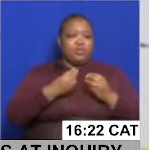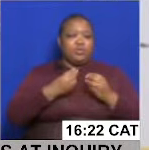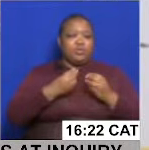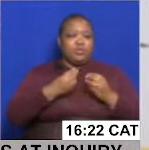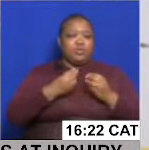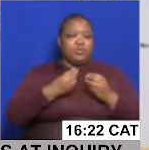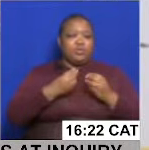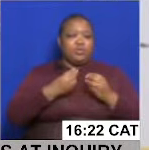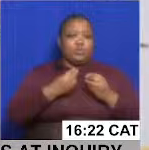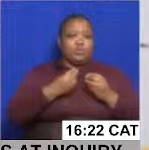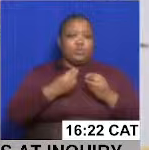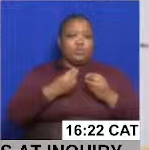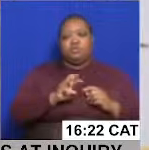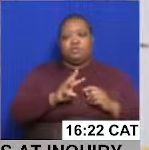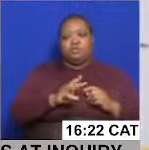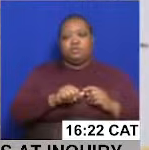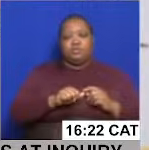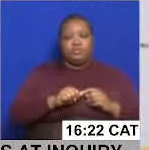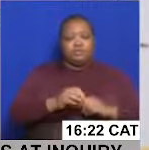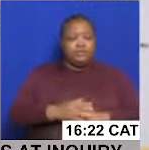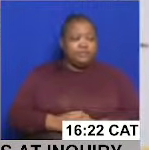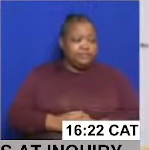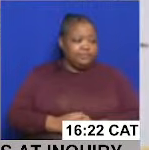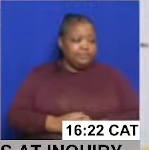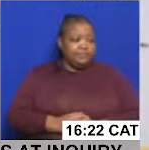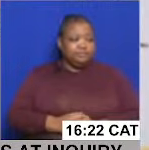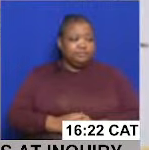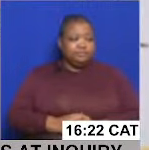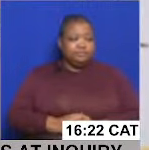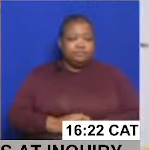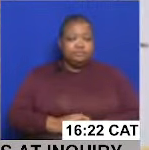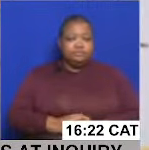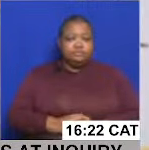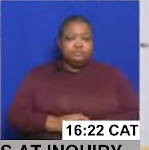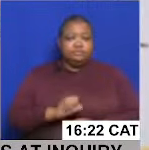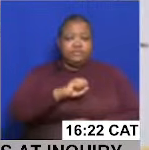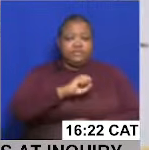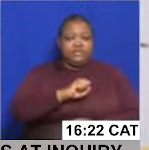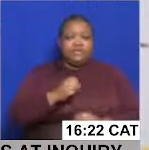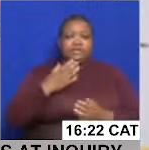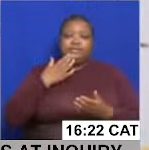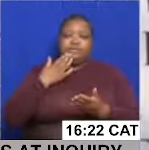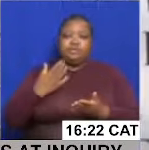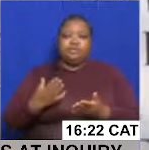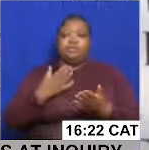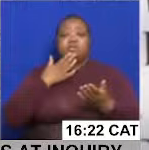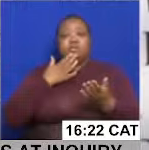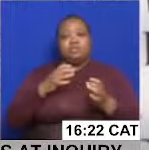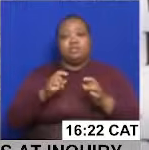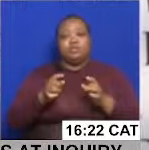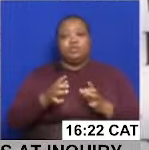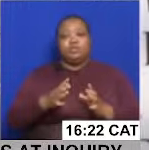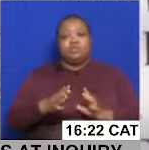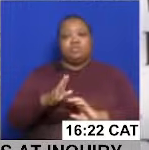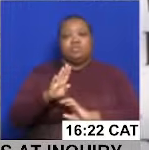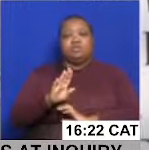Yes, I concur. Thank you. Thank you, Commissioner Baloyi.